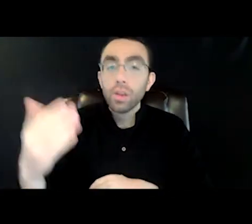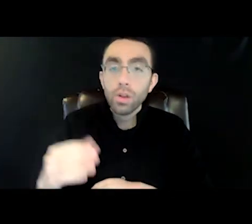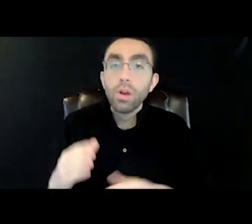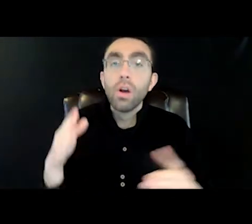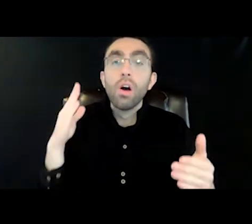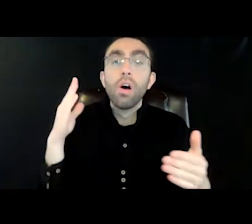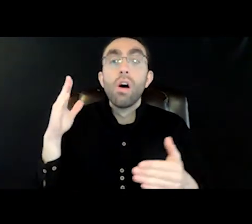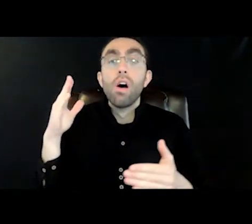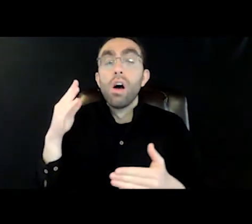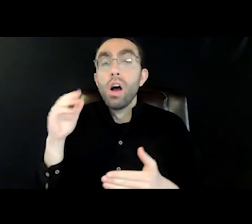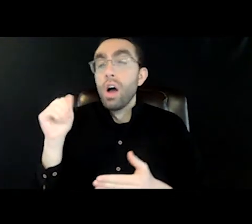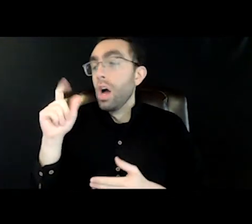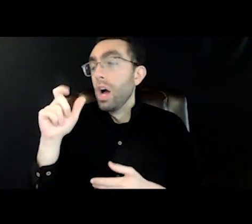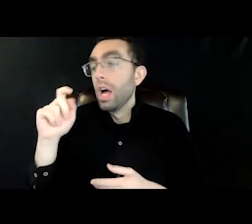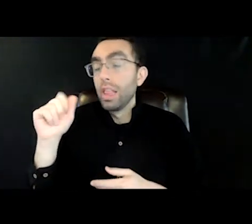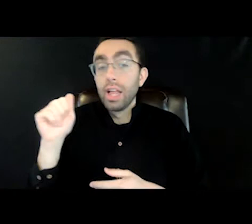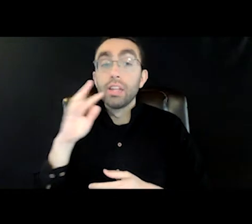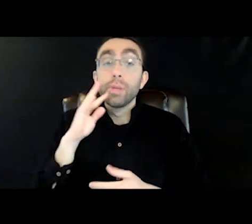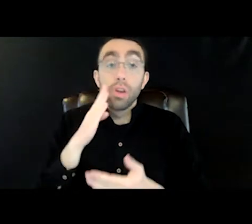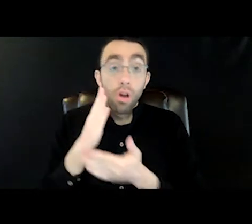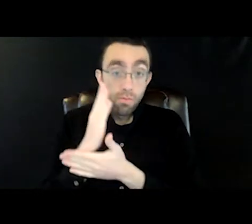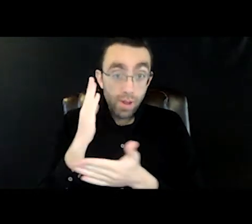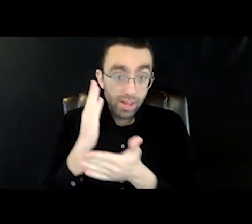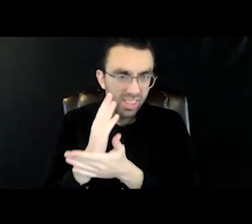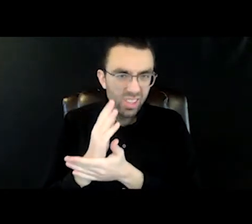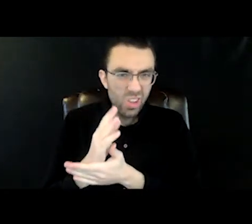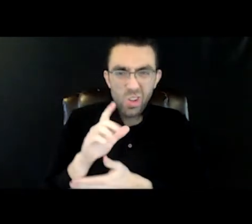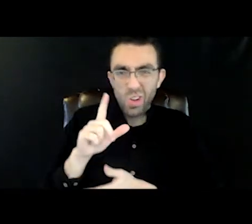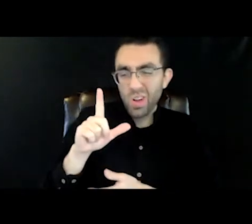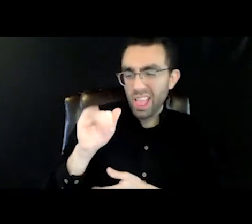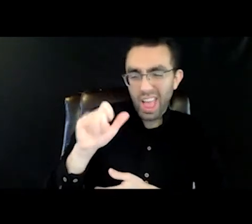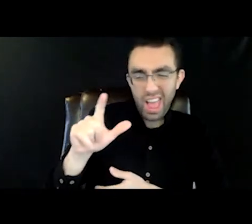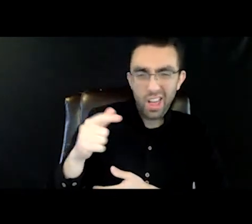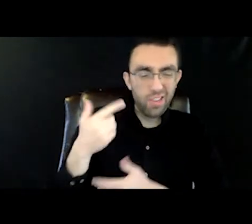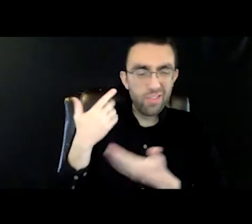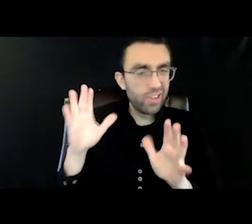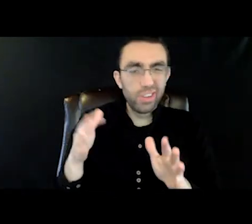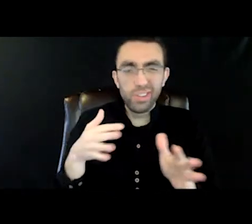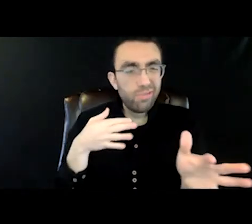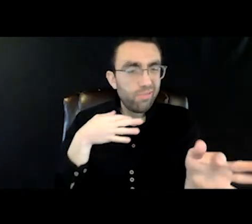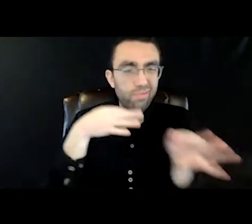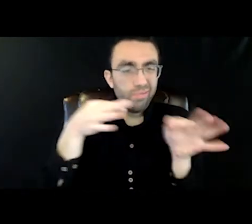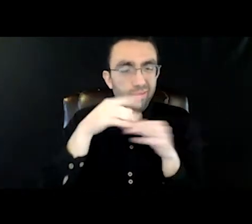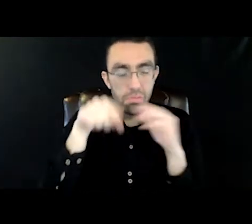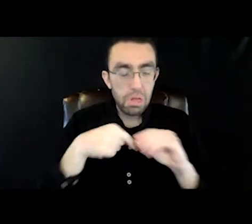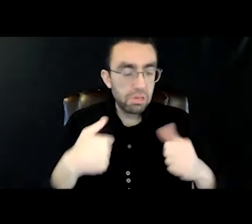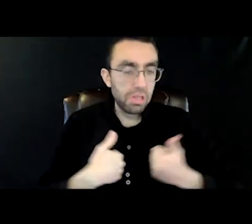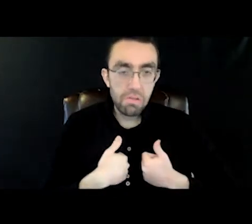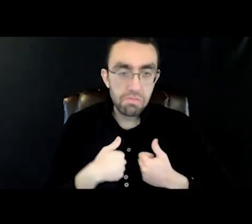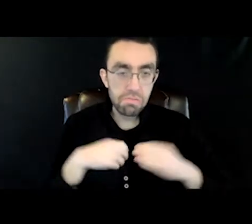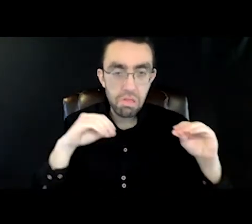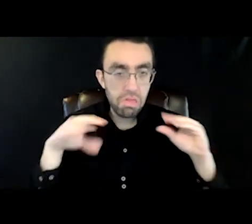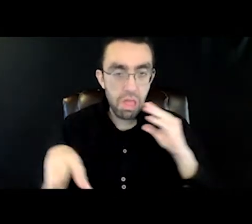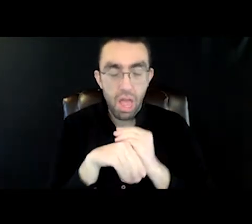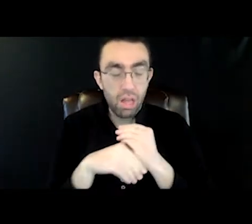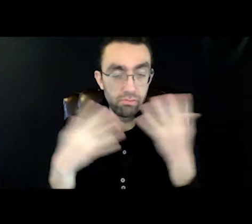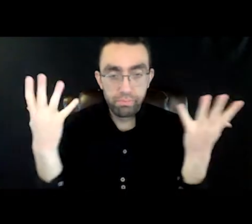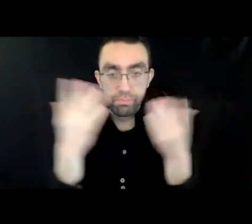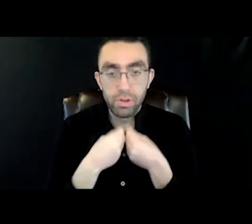All right, and so Lyle introduced me beautifully. I don't have much to add to that.